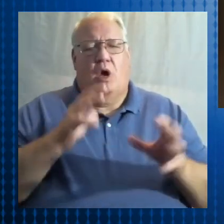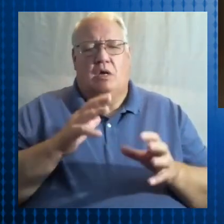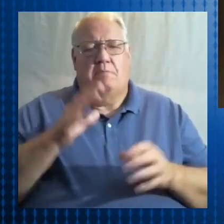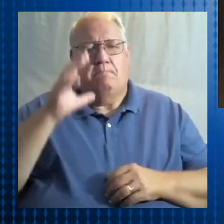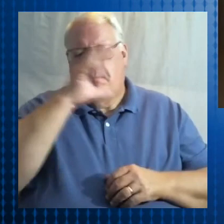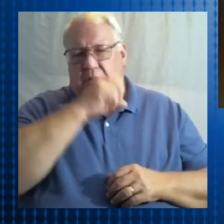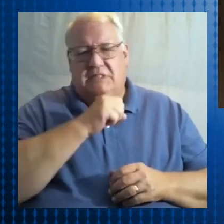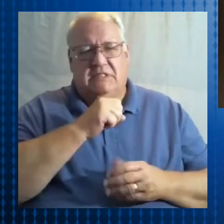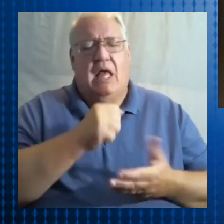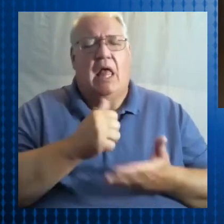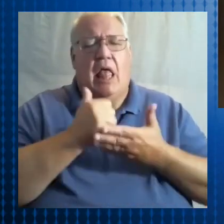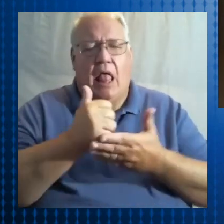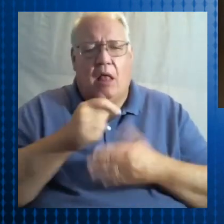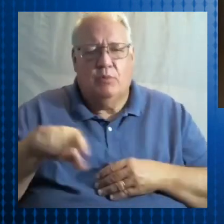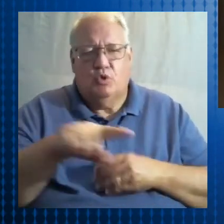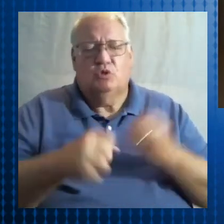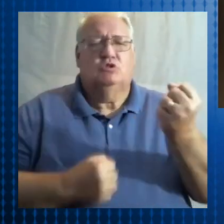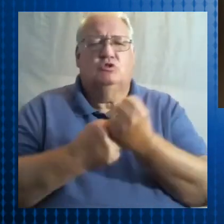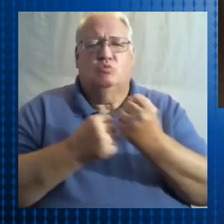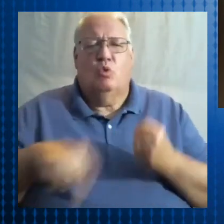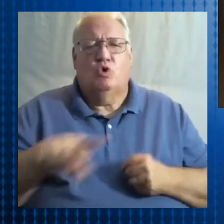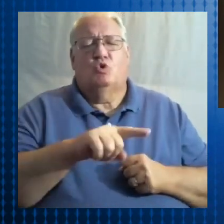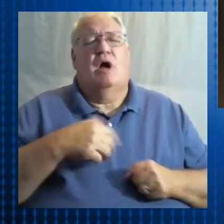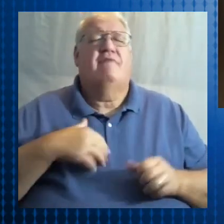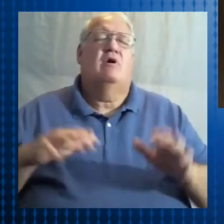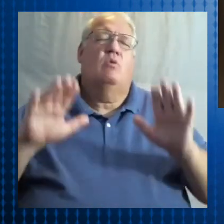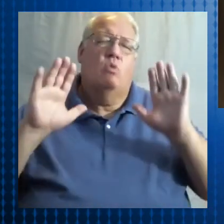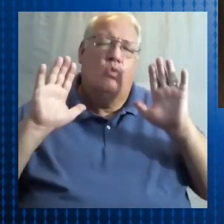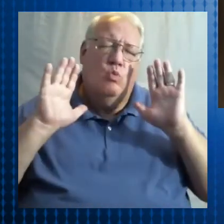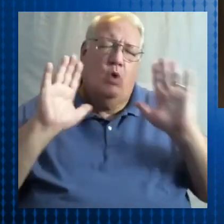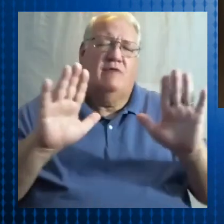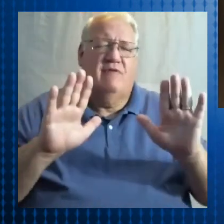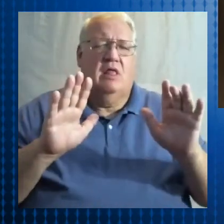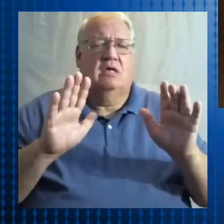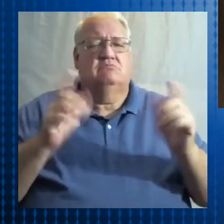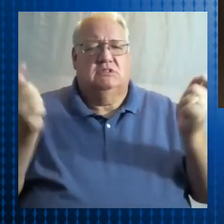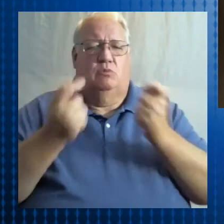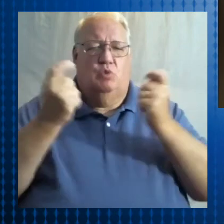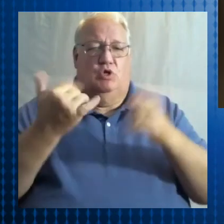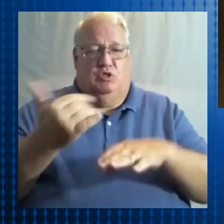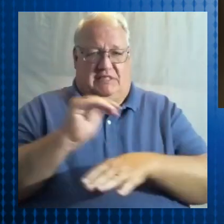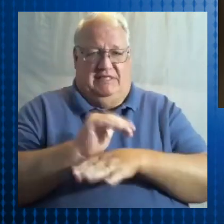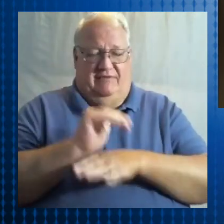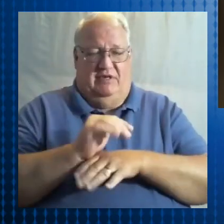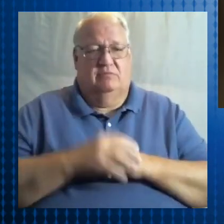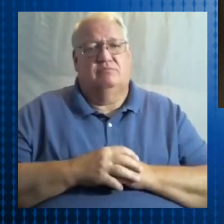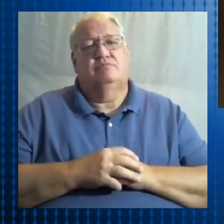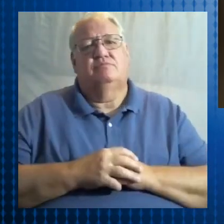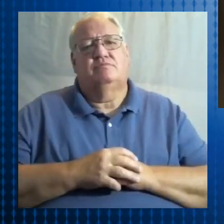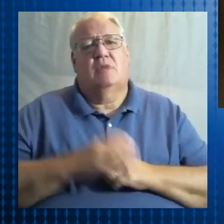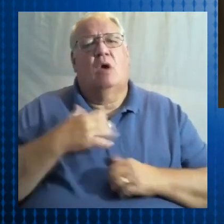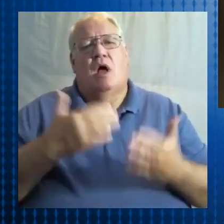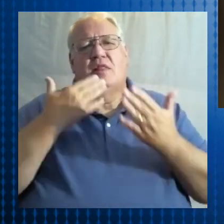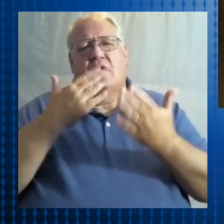and supporting you all to have a wonderful ceremony this evening. So I do want to thank some of